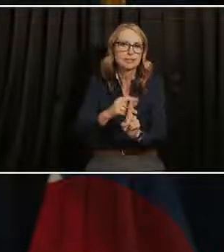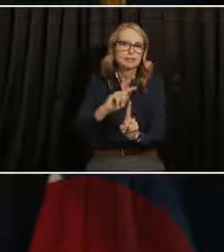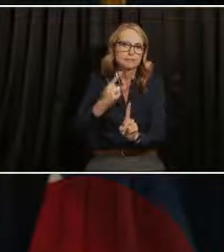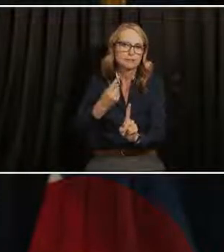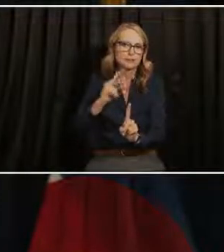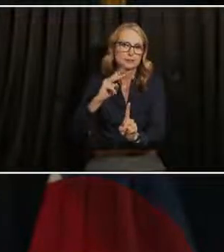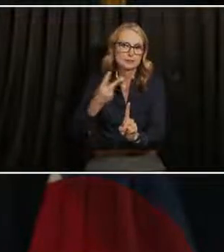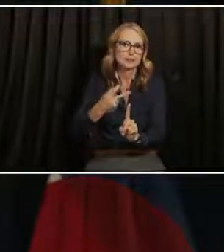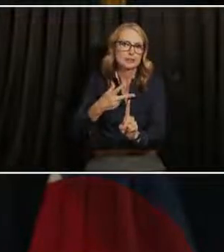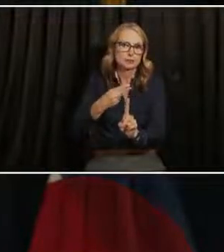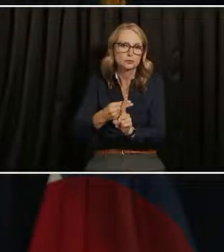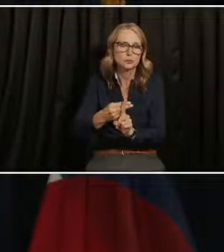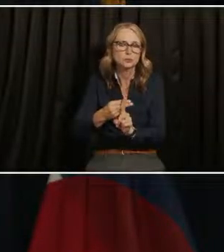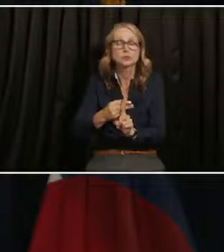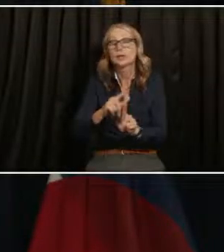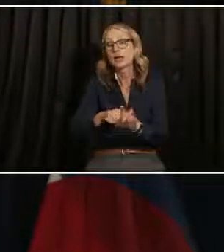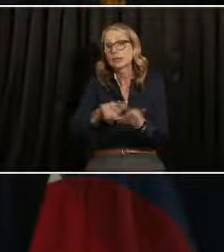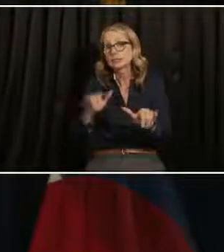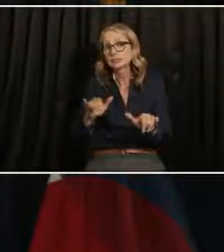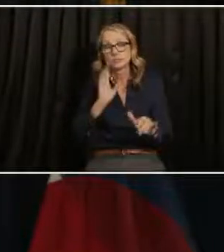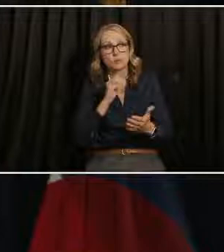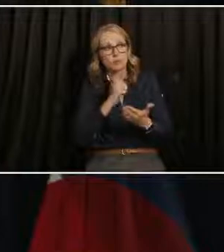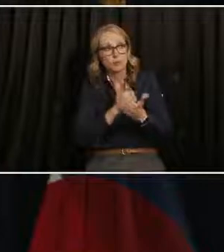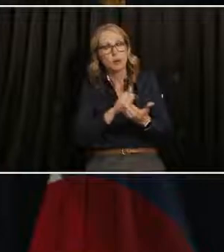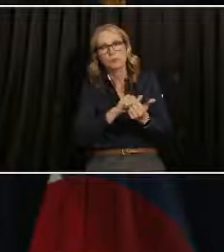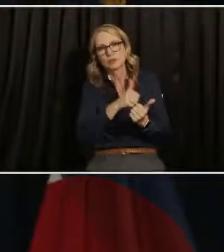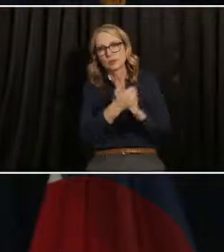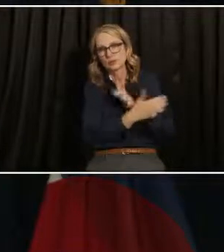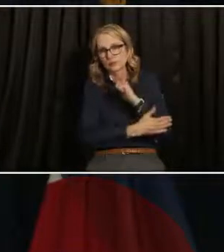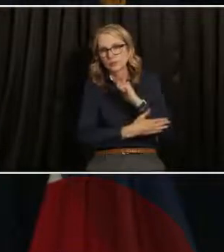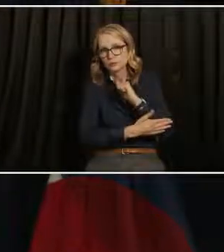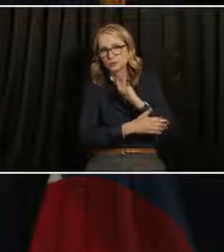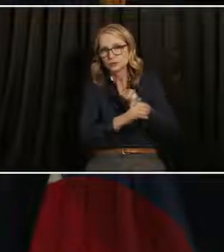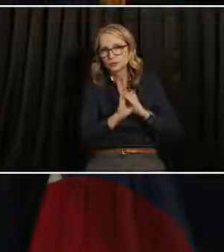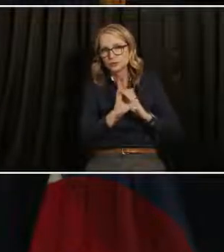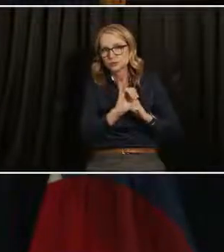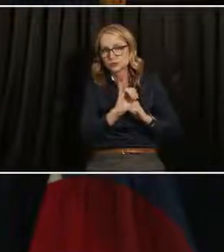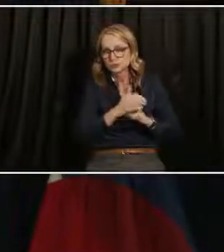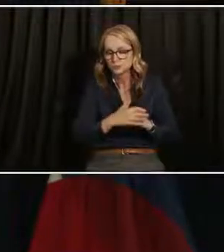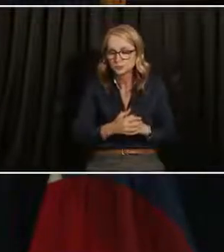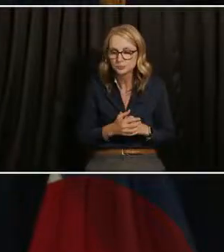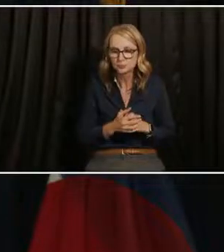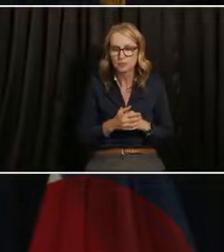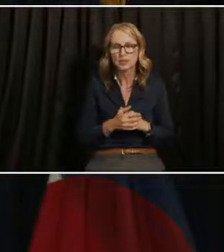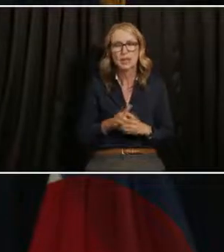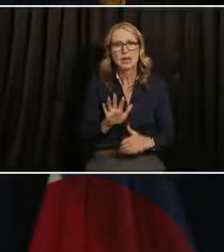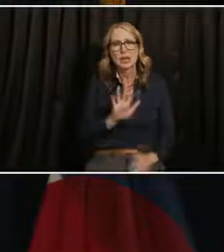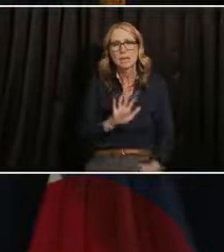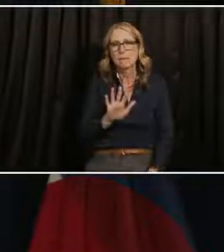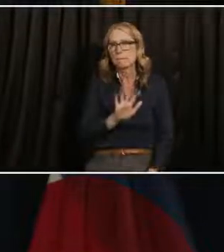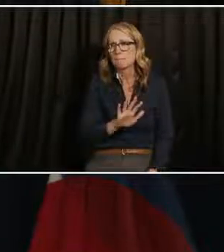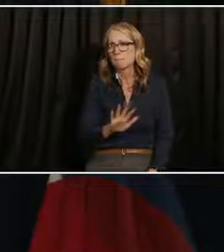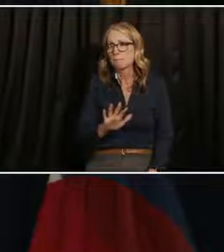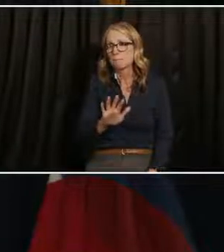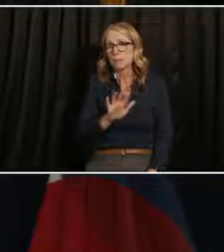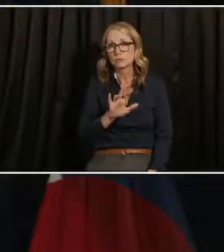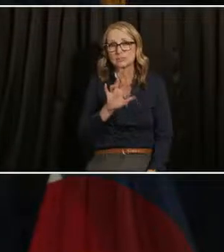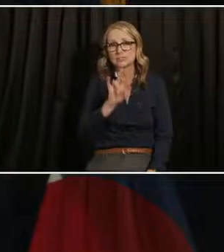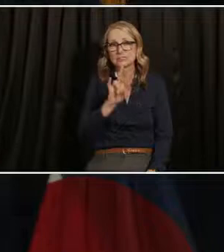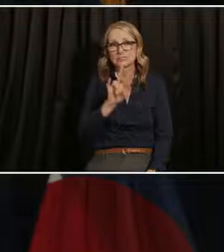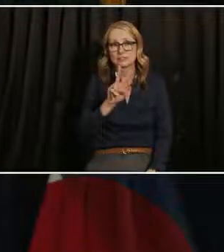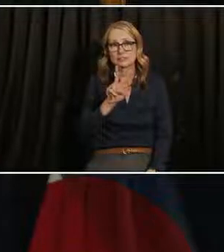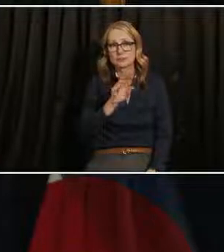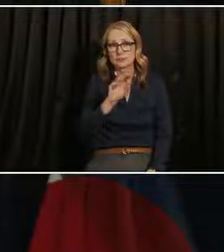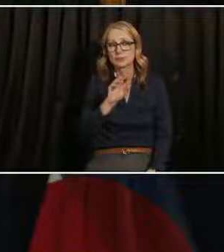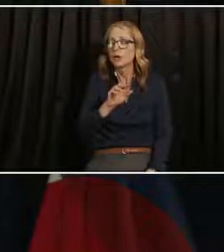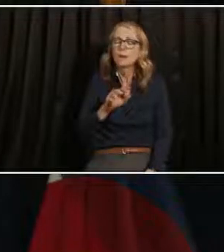doses overseas to help end the pandemic. Just over 2% of adults in Colorado have gotten their booster dose already,